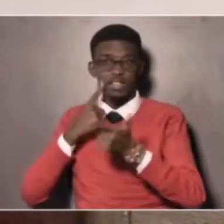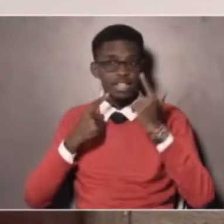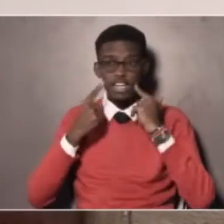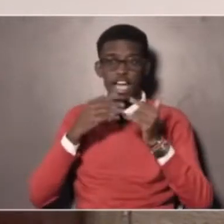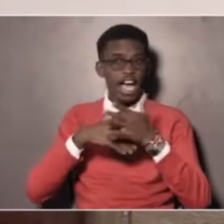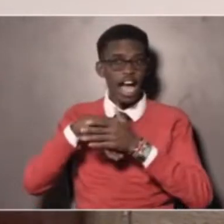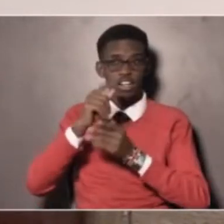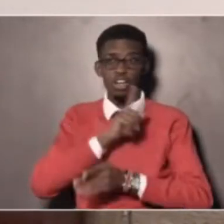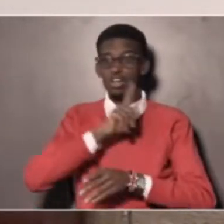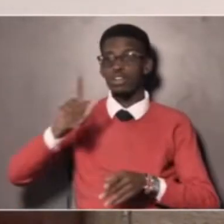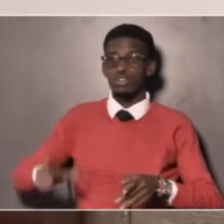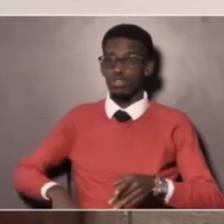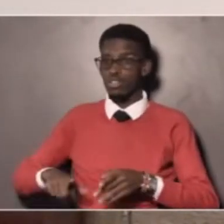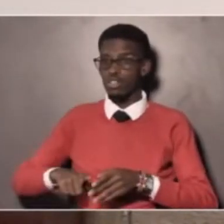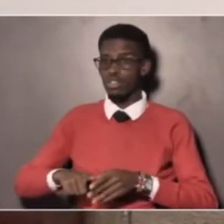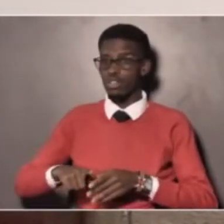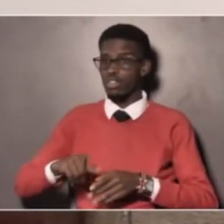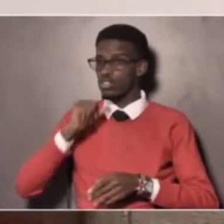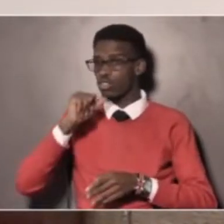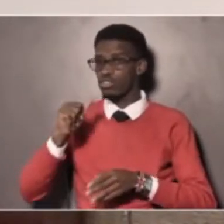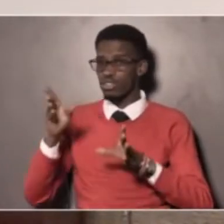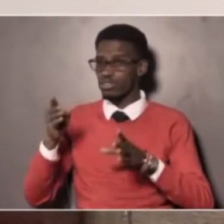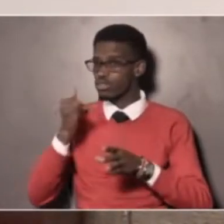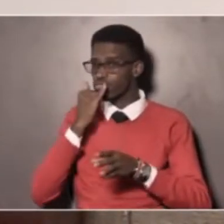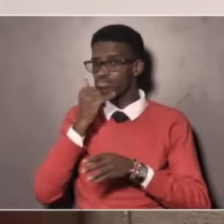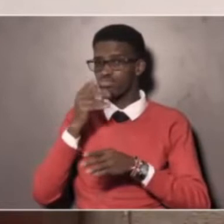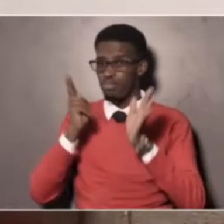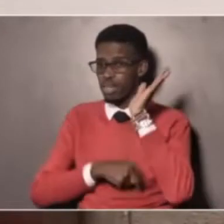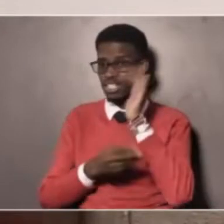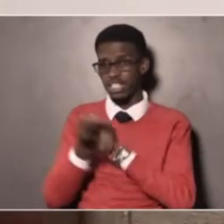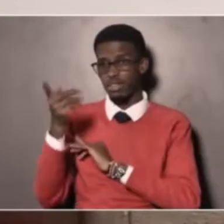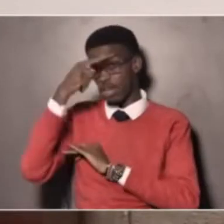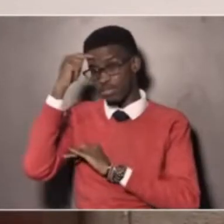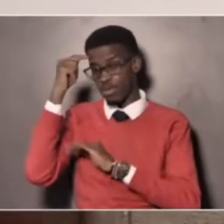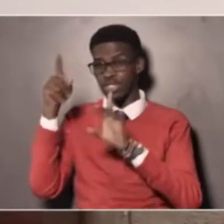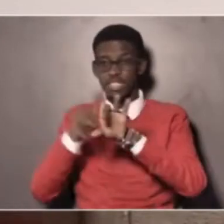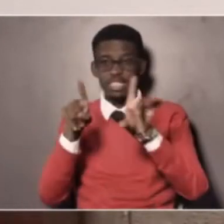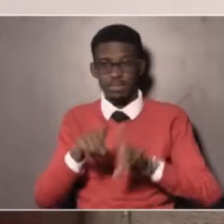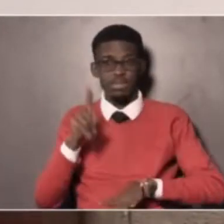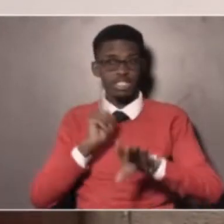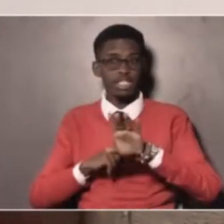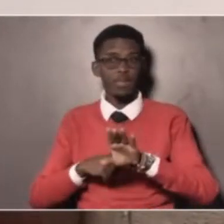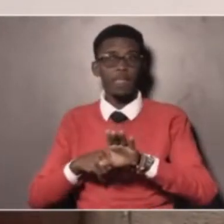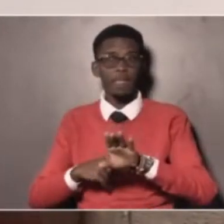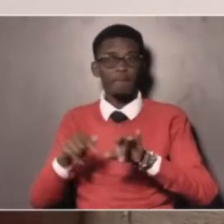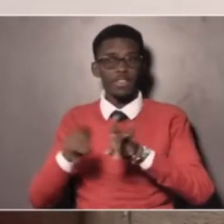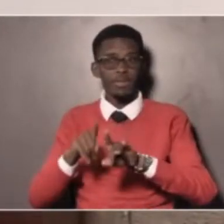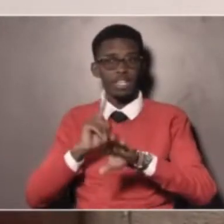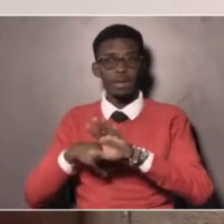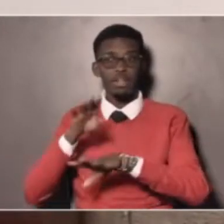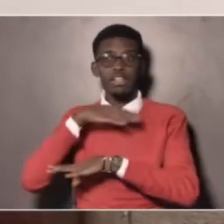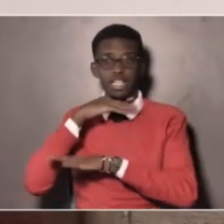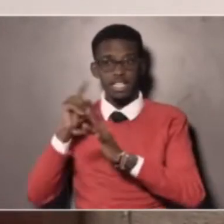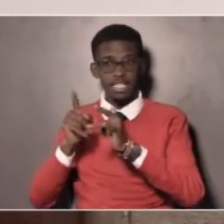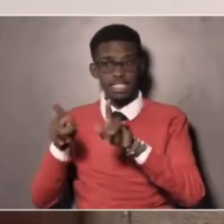out, "Lord, do not hold this sin against them." Because even at the moment that Stephen was going to die,